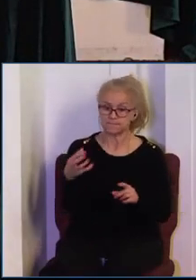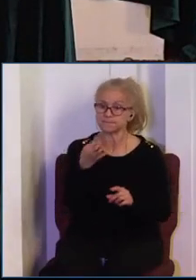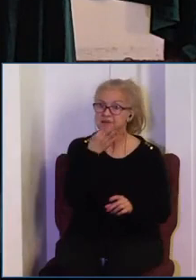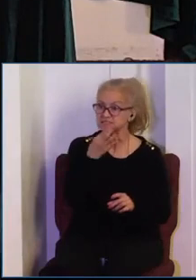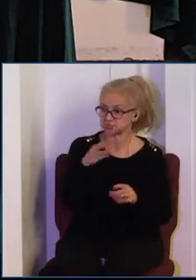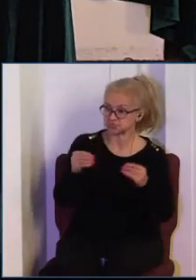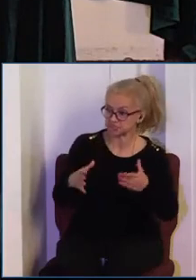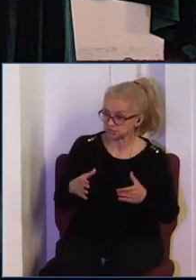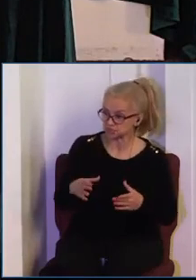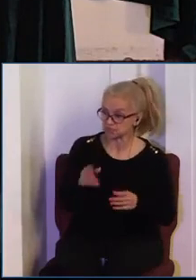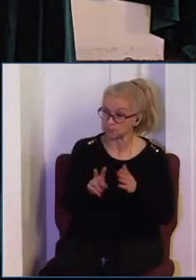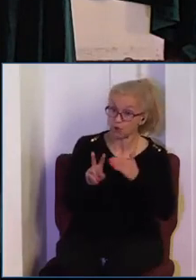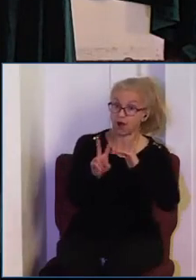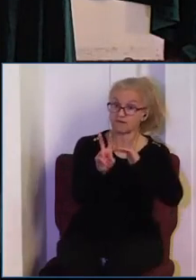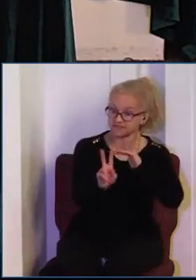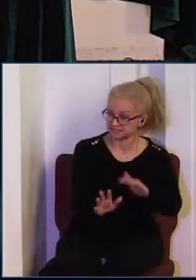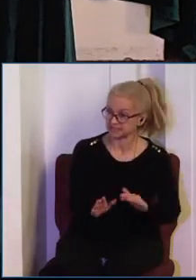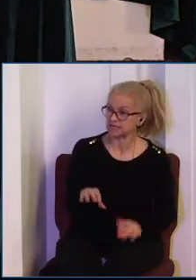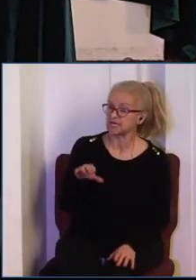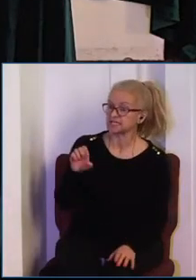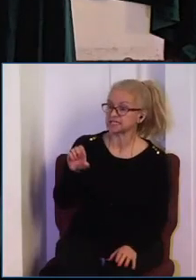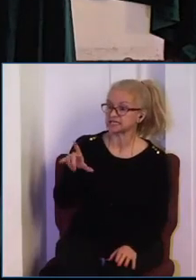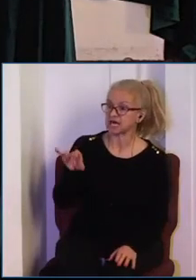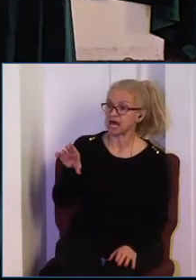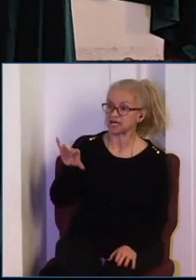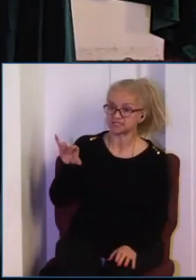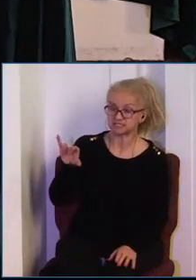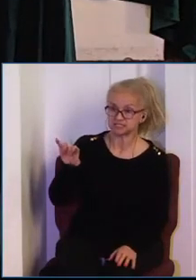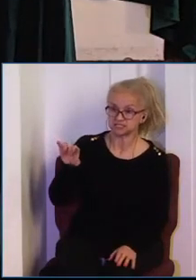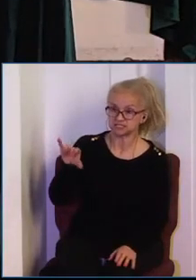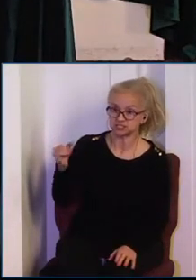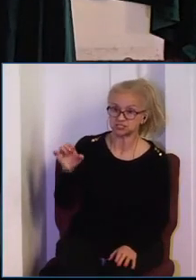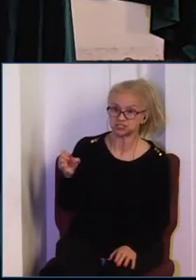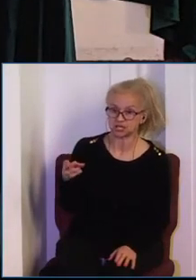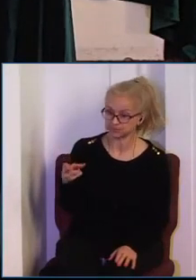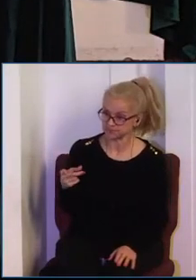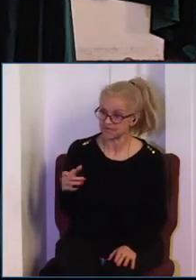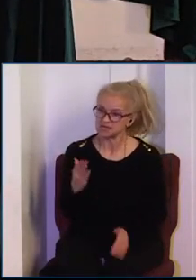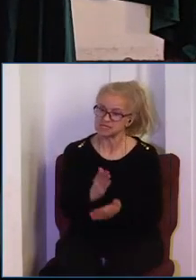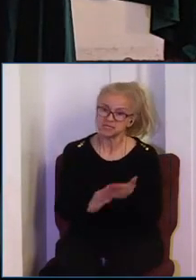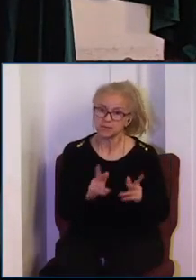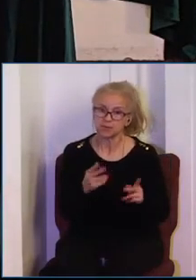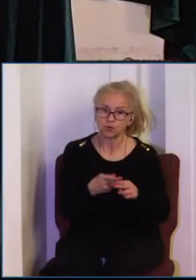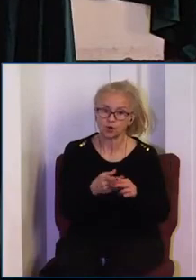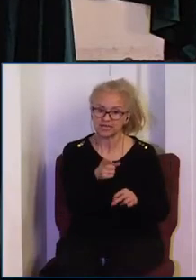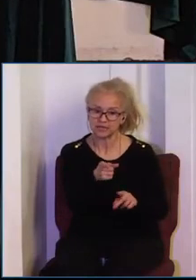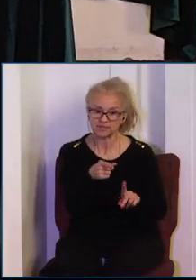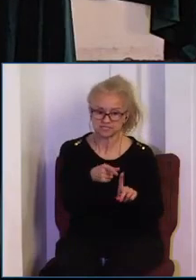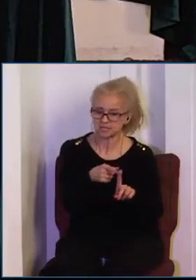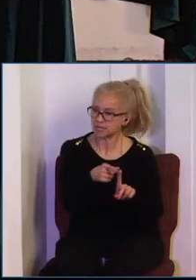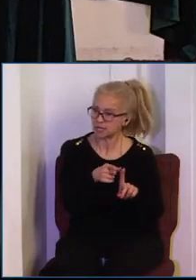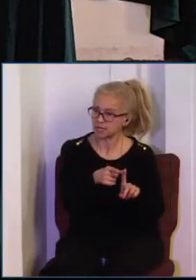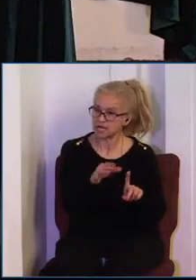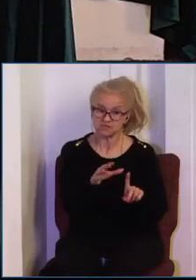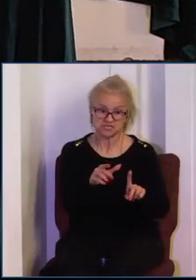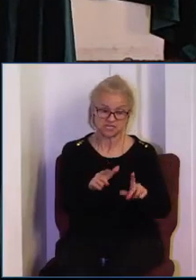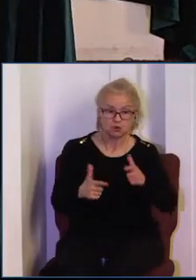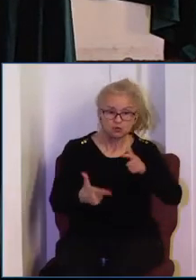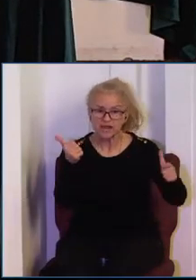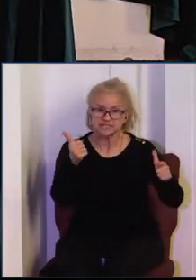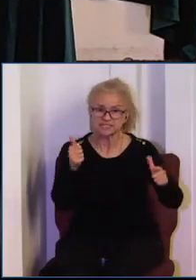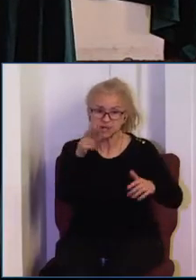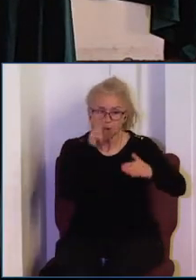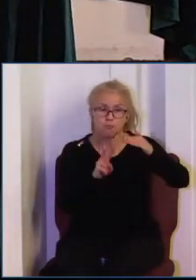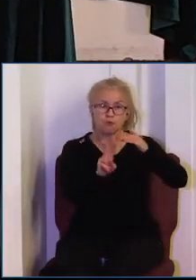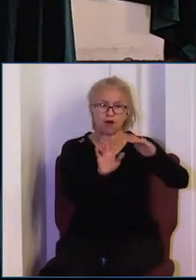prophet Elijah. Many times people refer to Elijah as the greatest